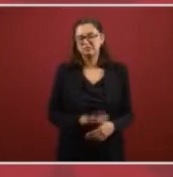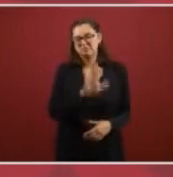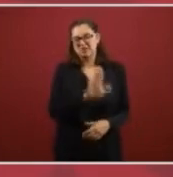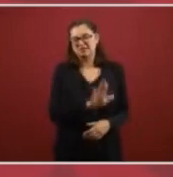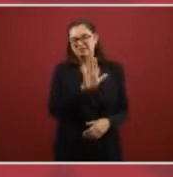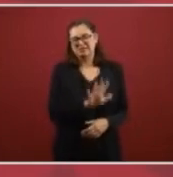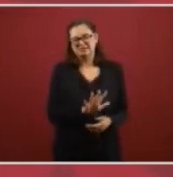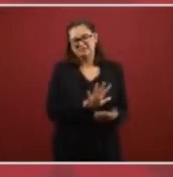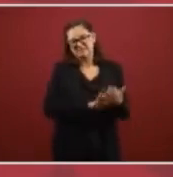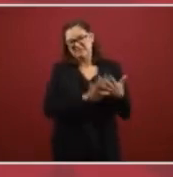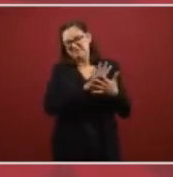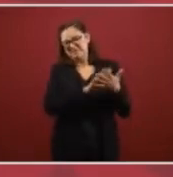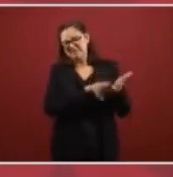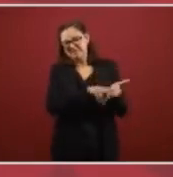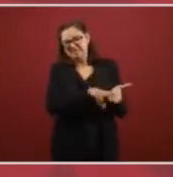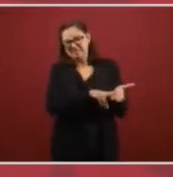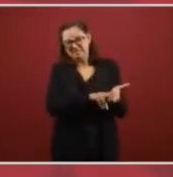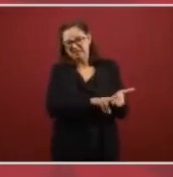It was a black mark.